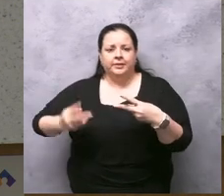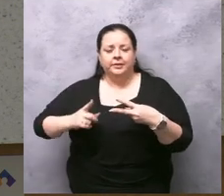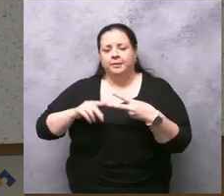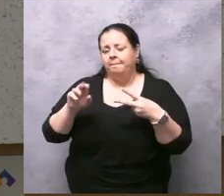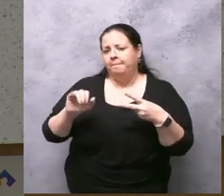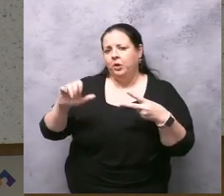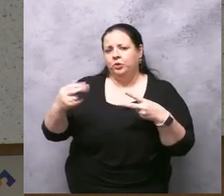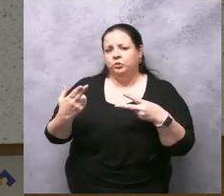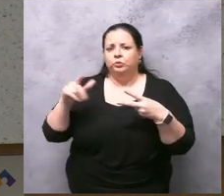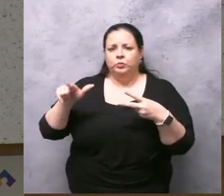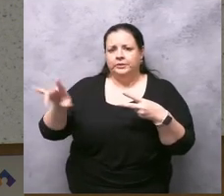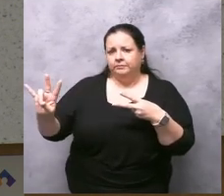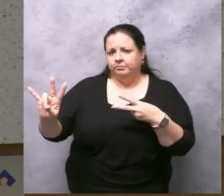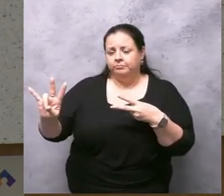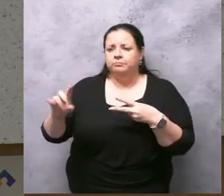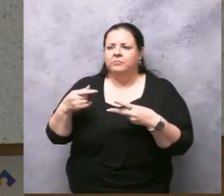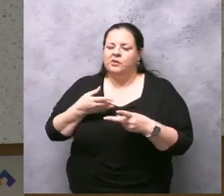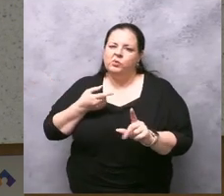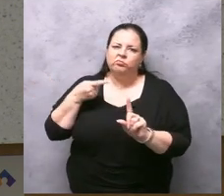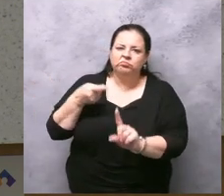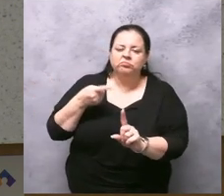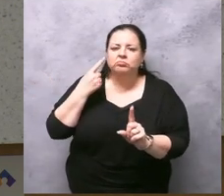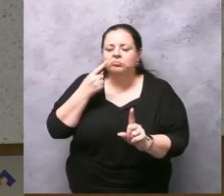March 27th. We